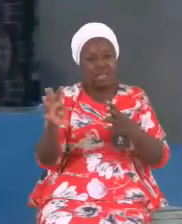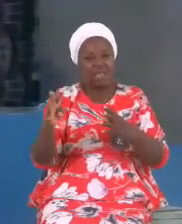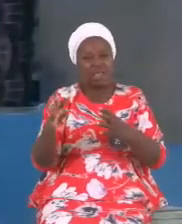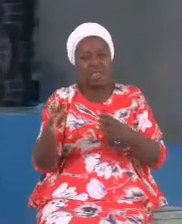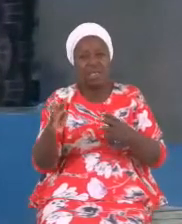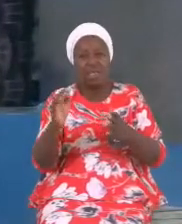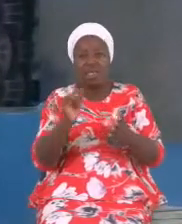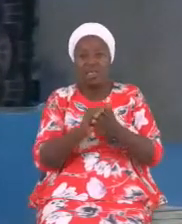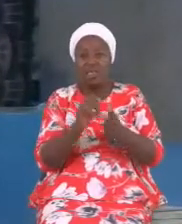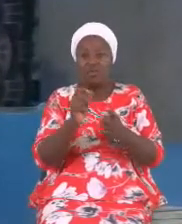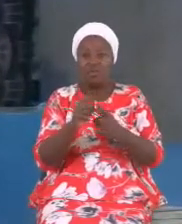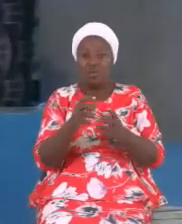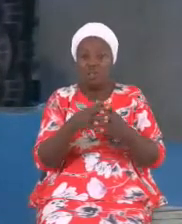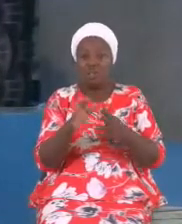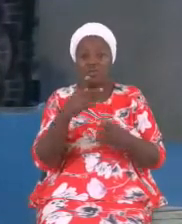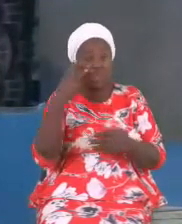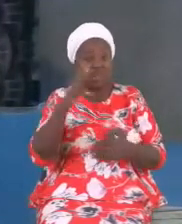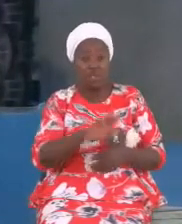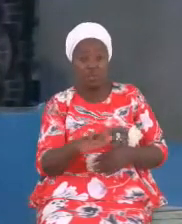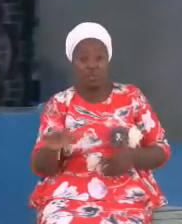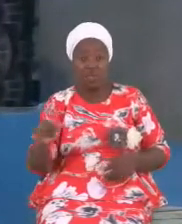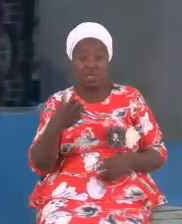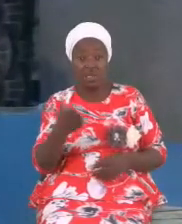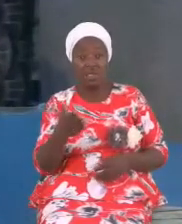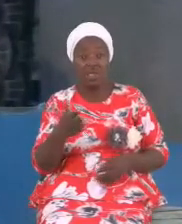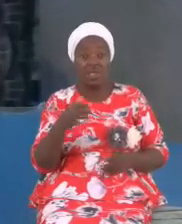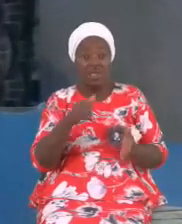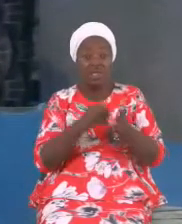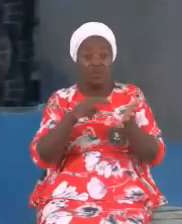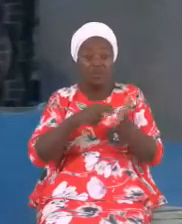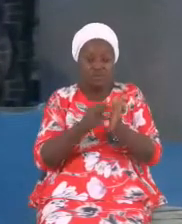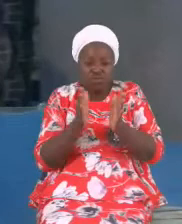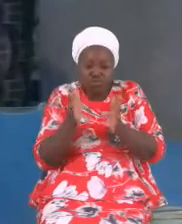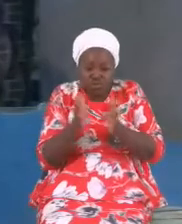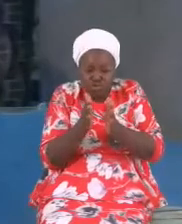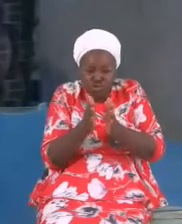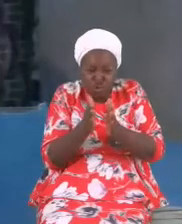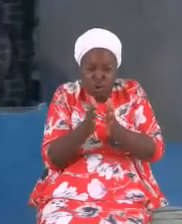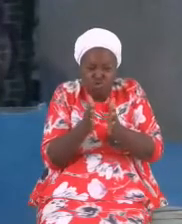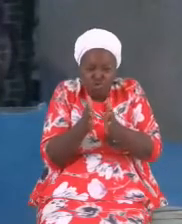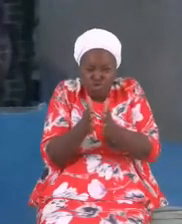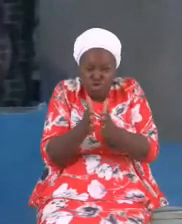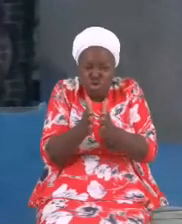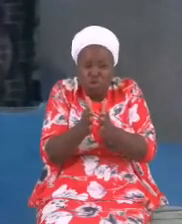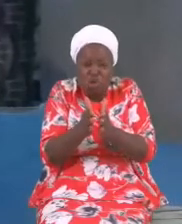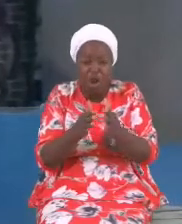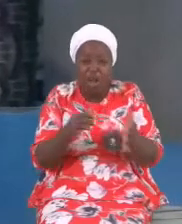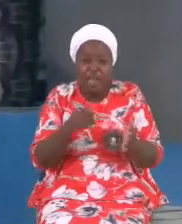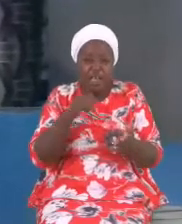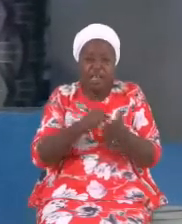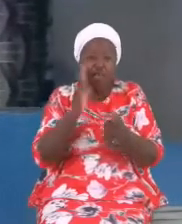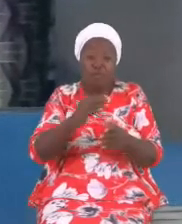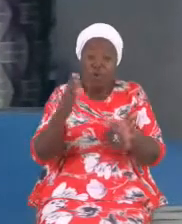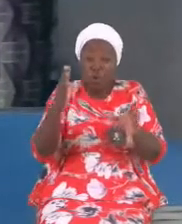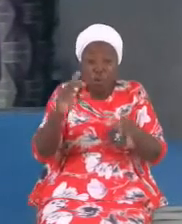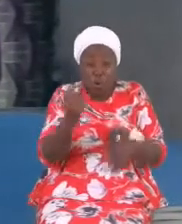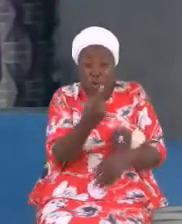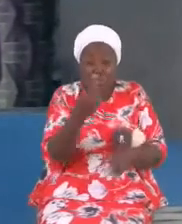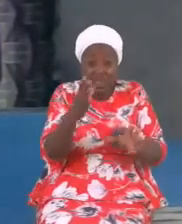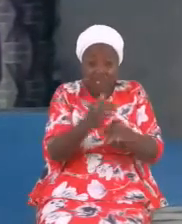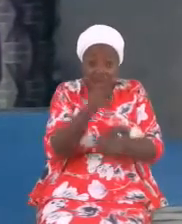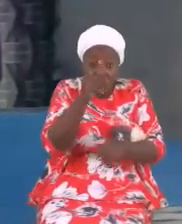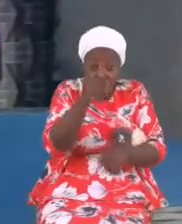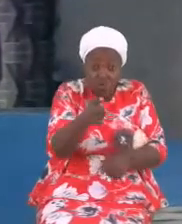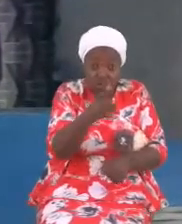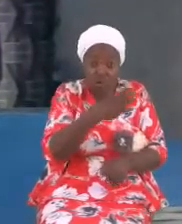straight, you see the spelling there. It means small, it means narrow. It will only take you and